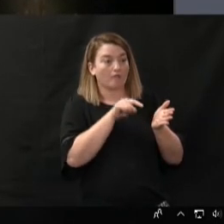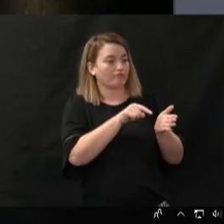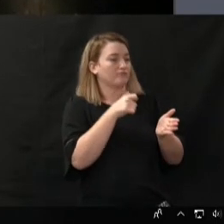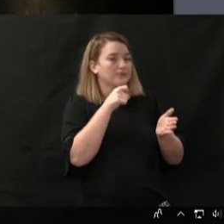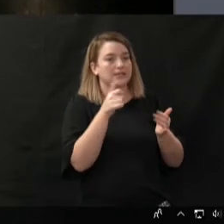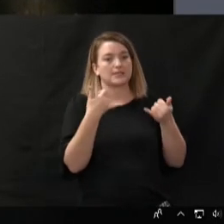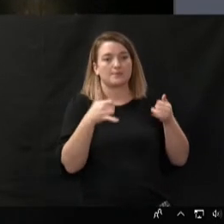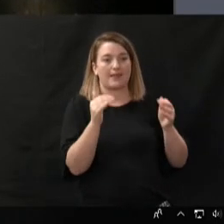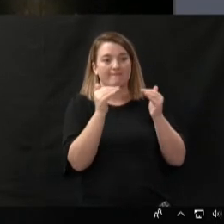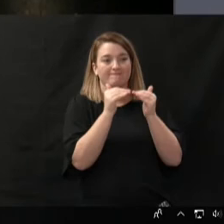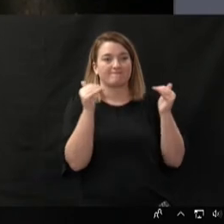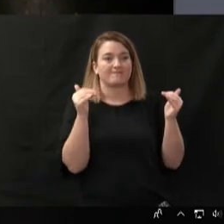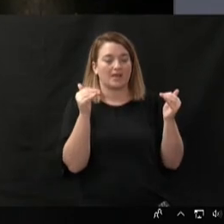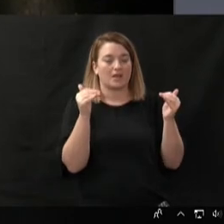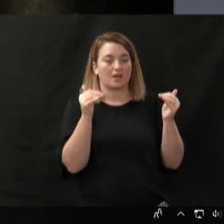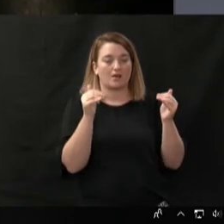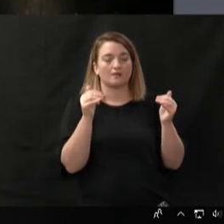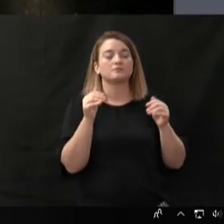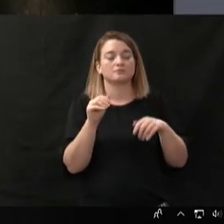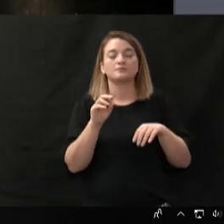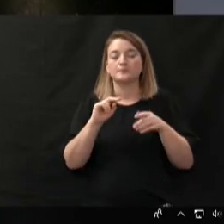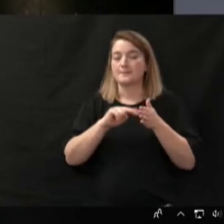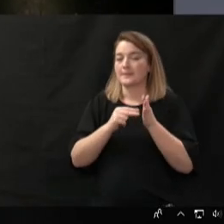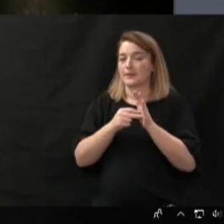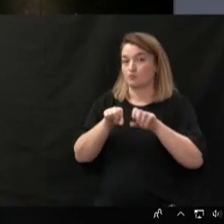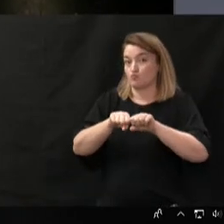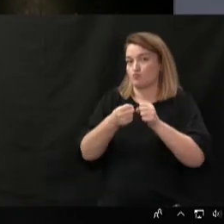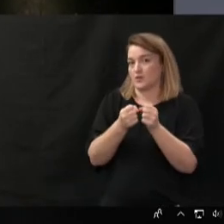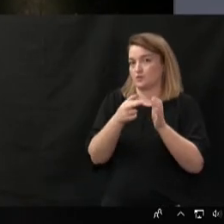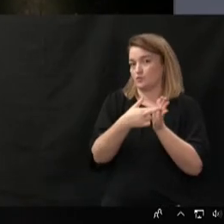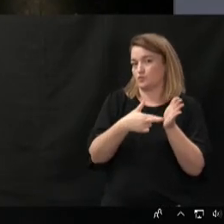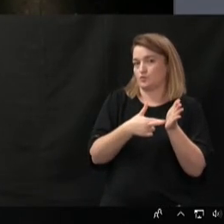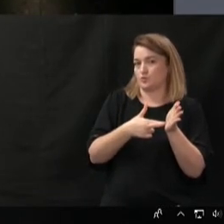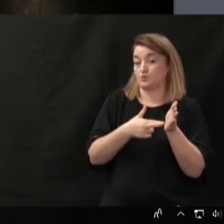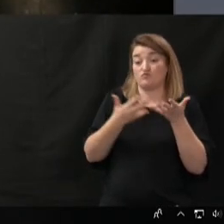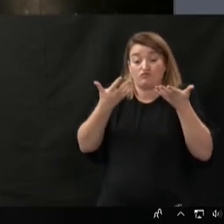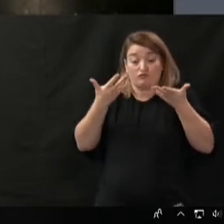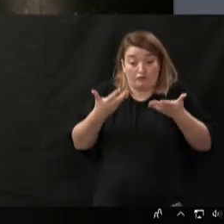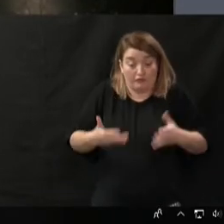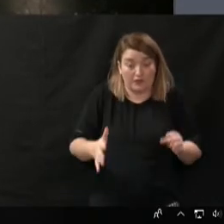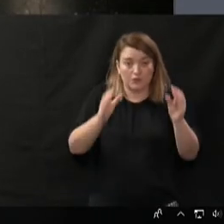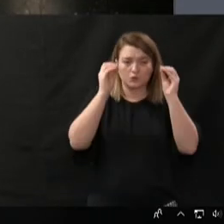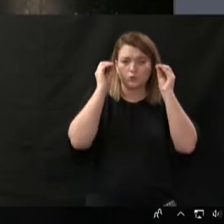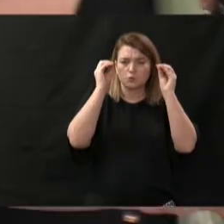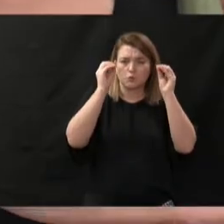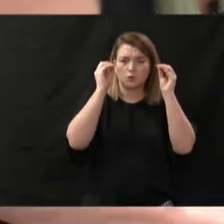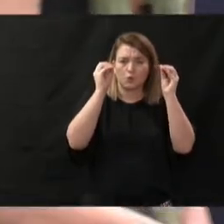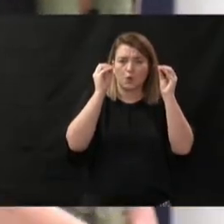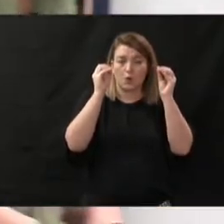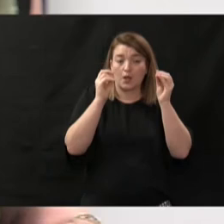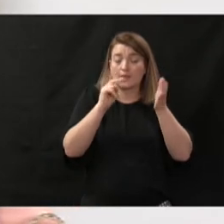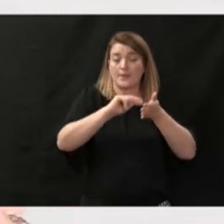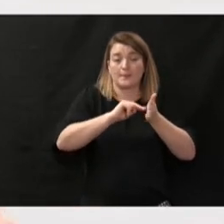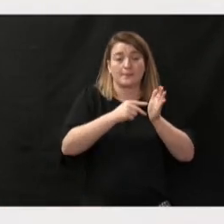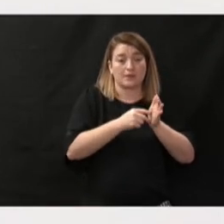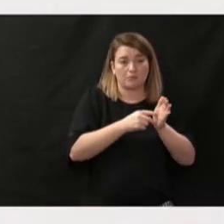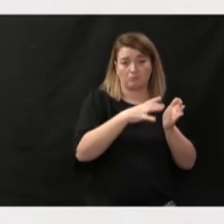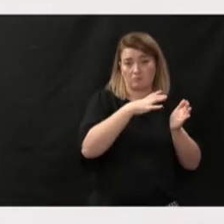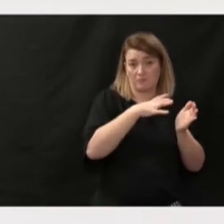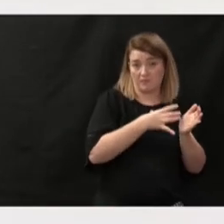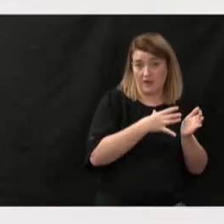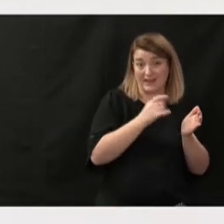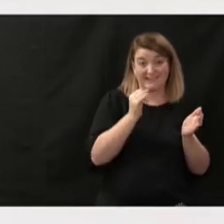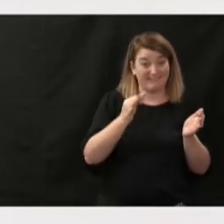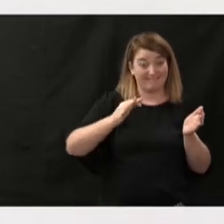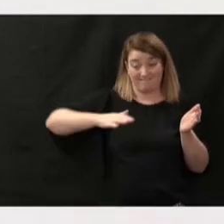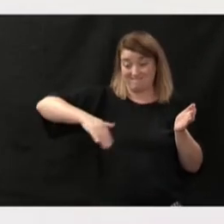And if you've already taught the concept of why the word doesn't play fair, then tell them.